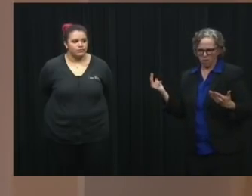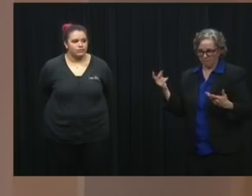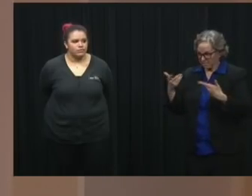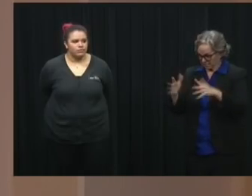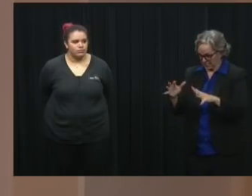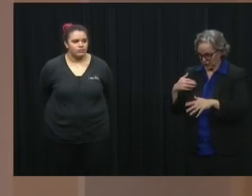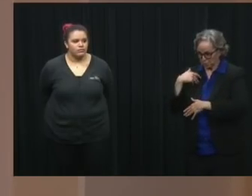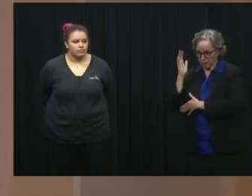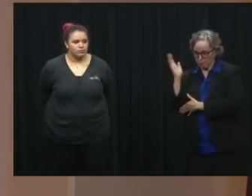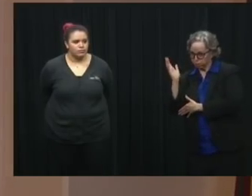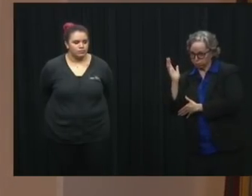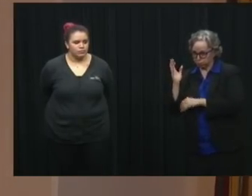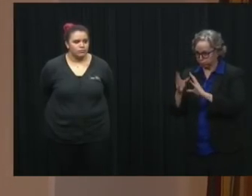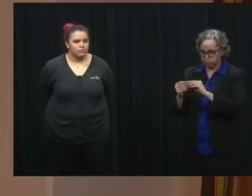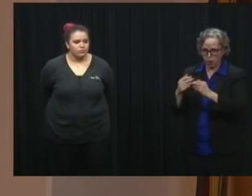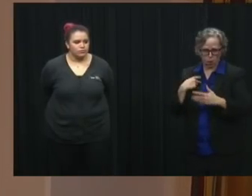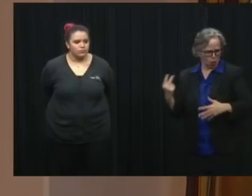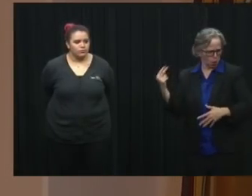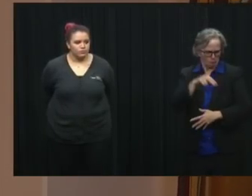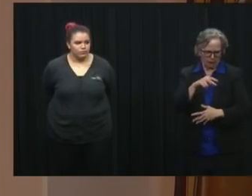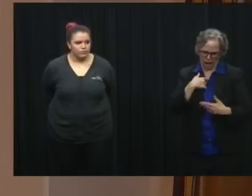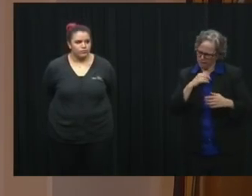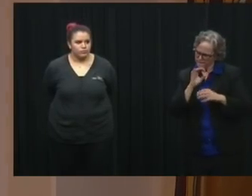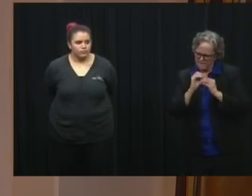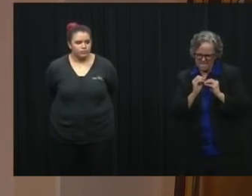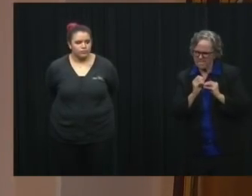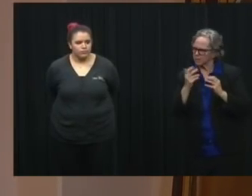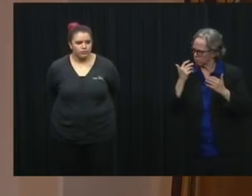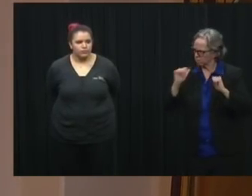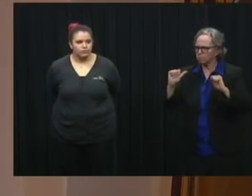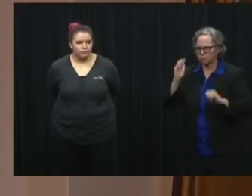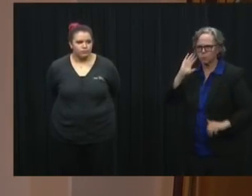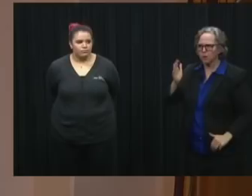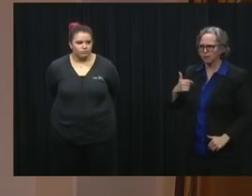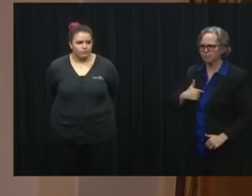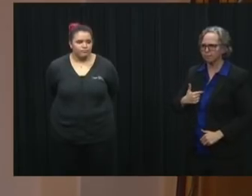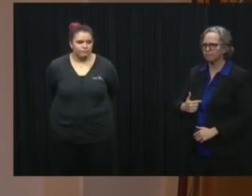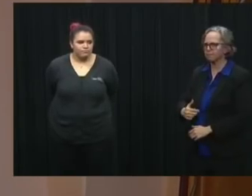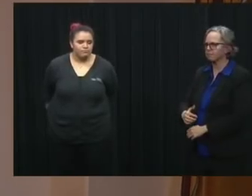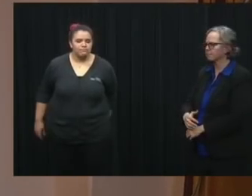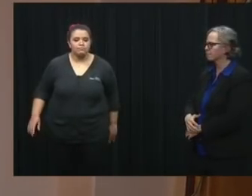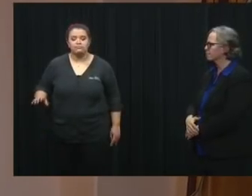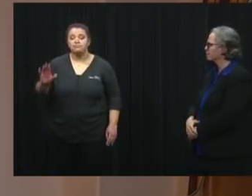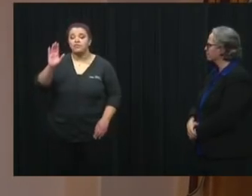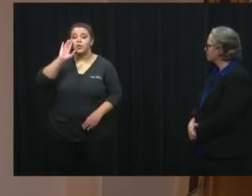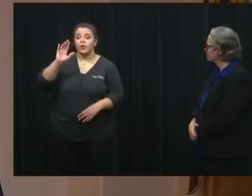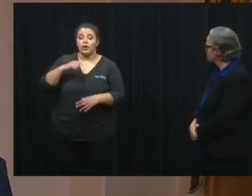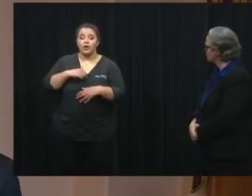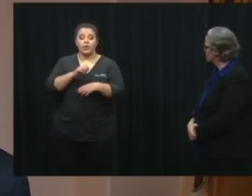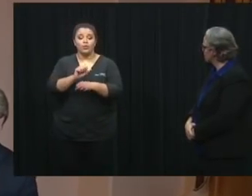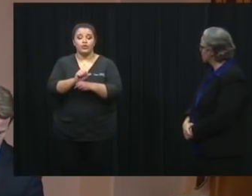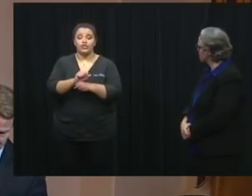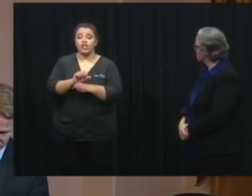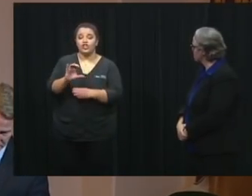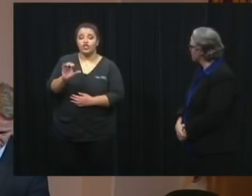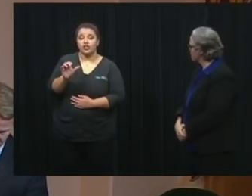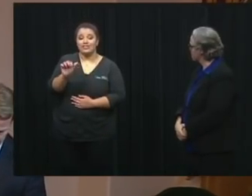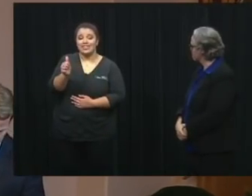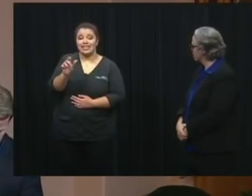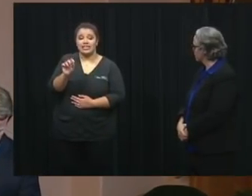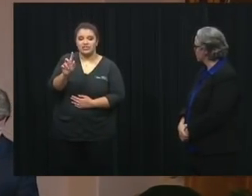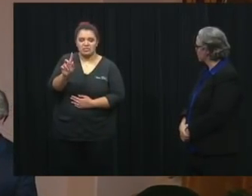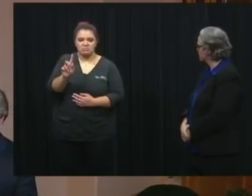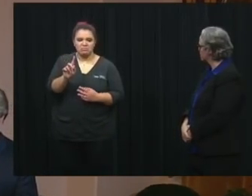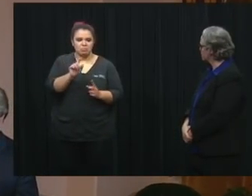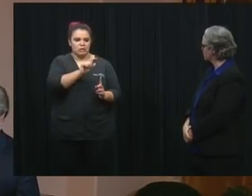this. Kevin Landers, WBNS 10 TV. This question could be for either the governor or for the lieutenant governor. Daycares